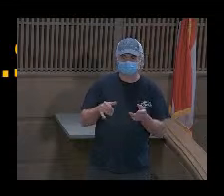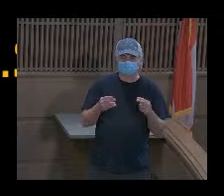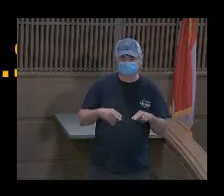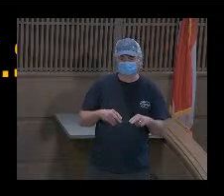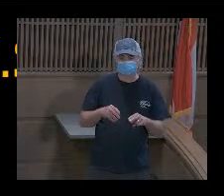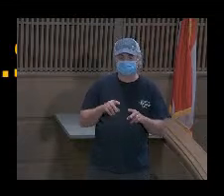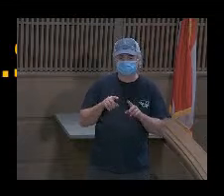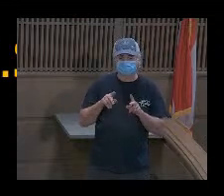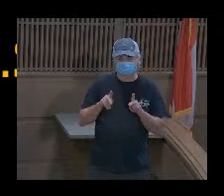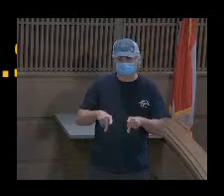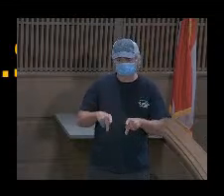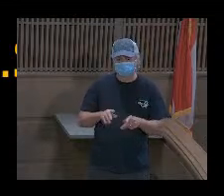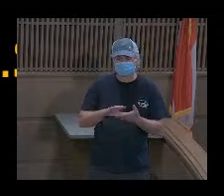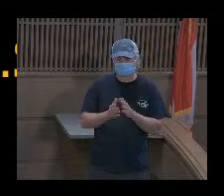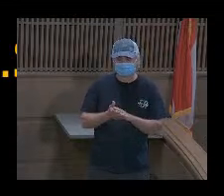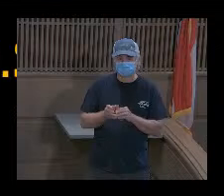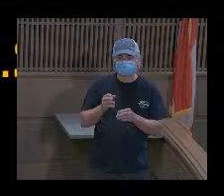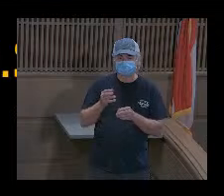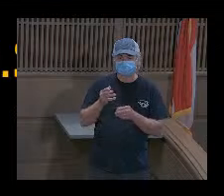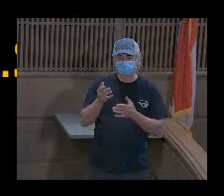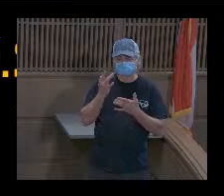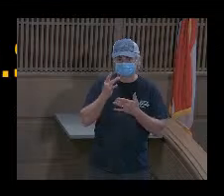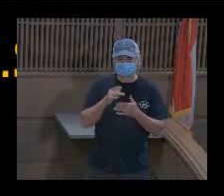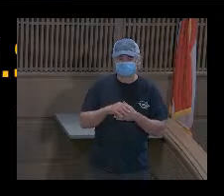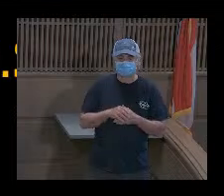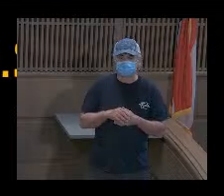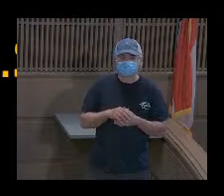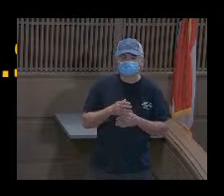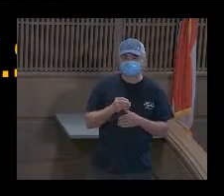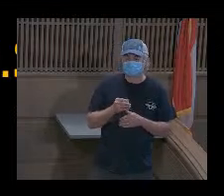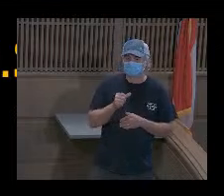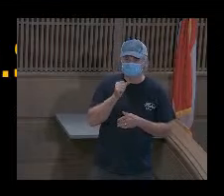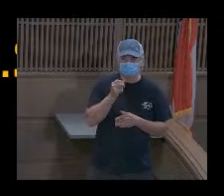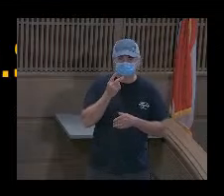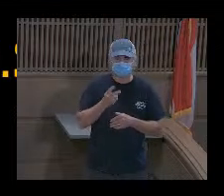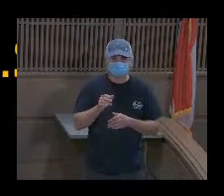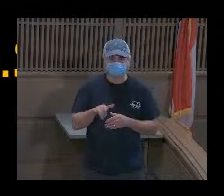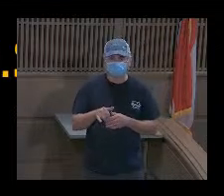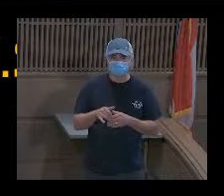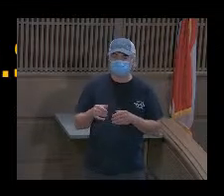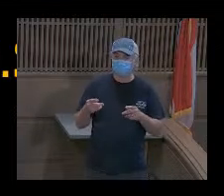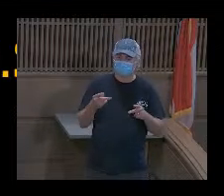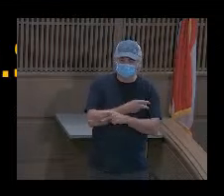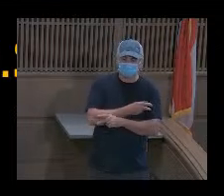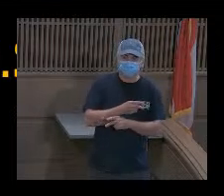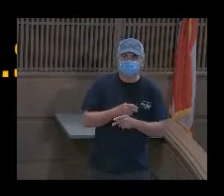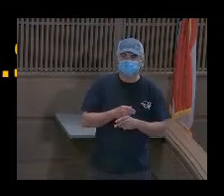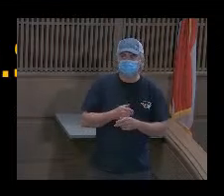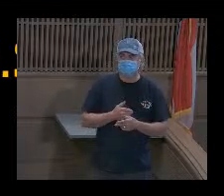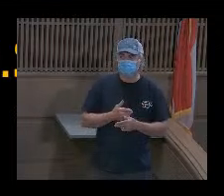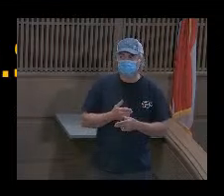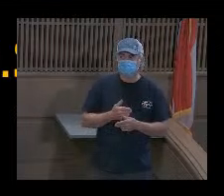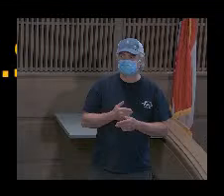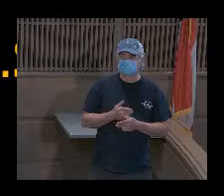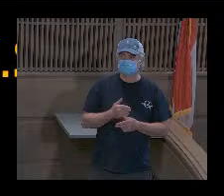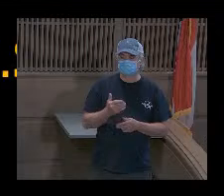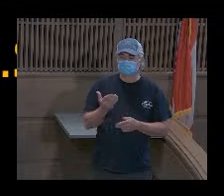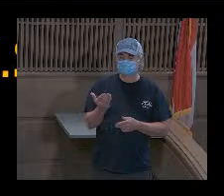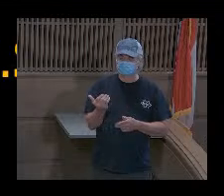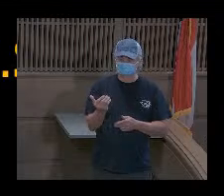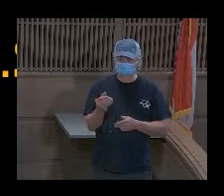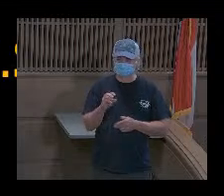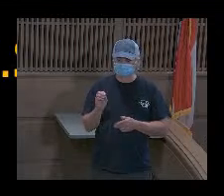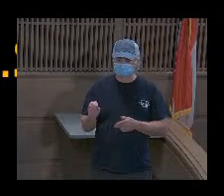the severity in the patients look at the numbers. 15% of the people at the hospital were